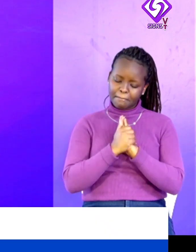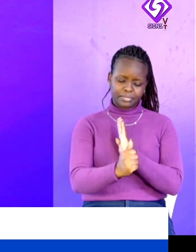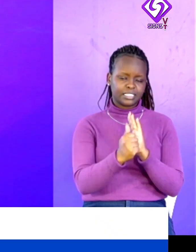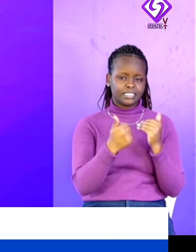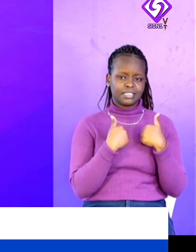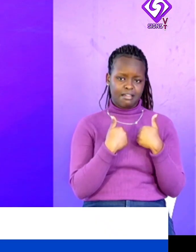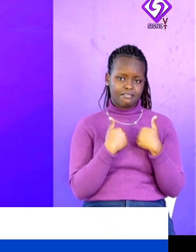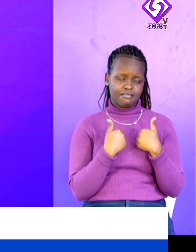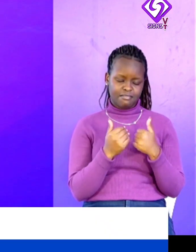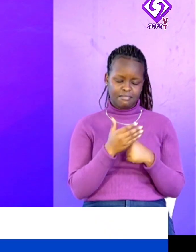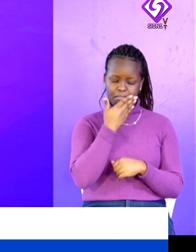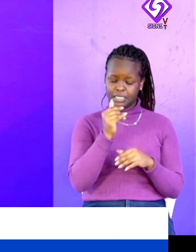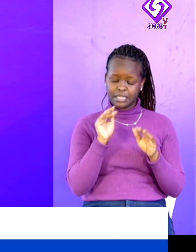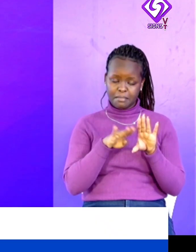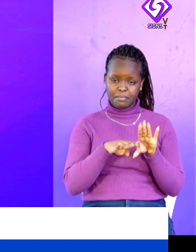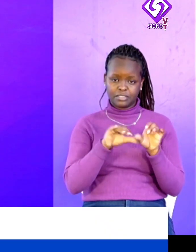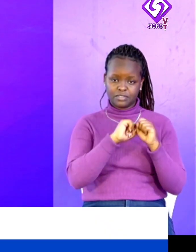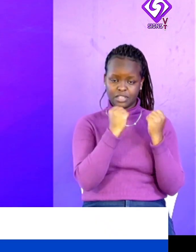of society.